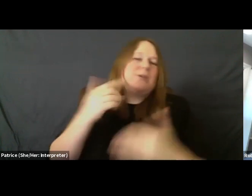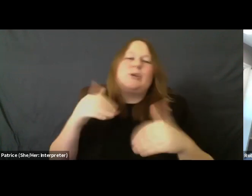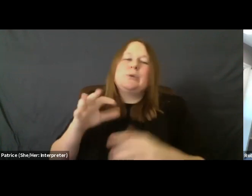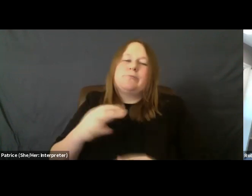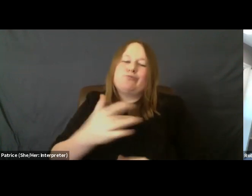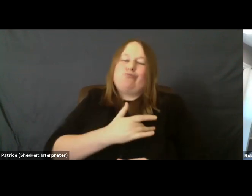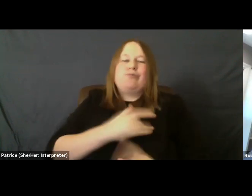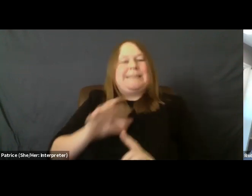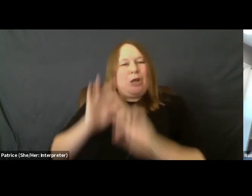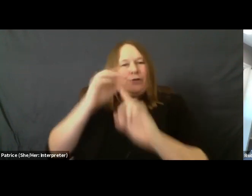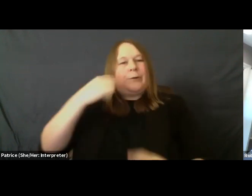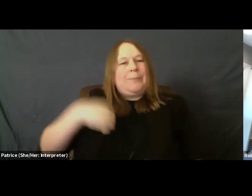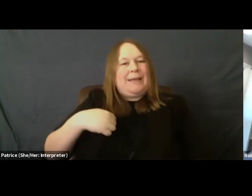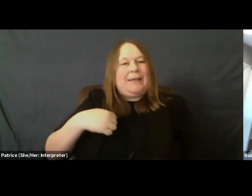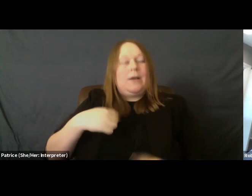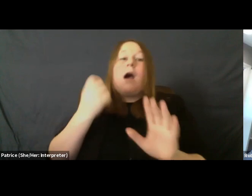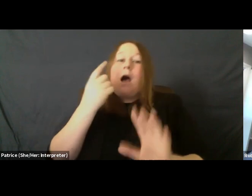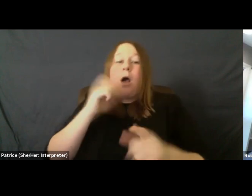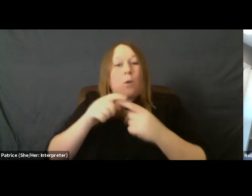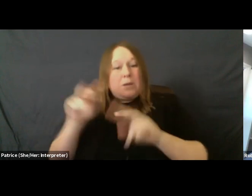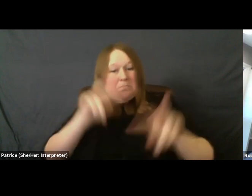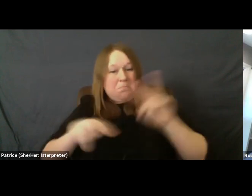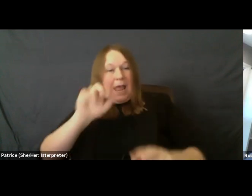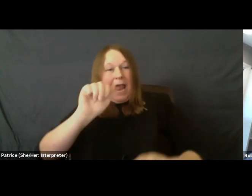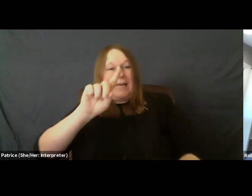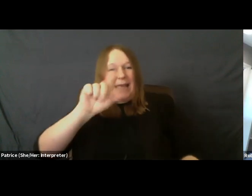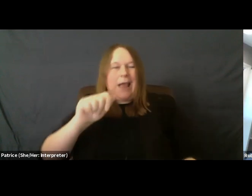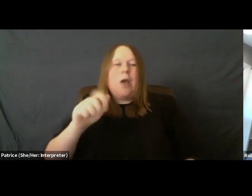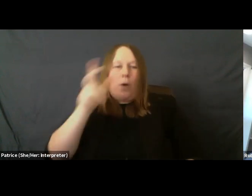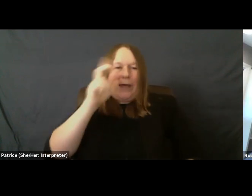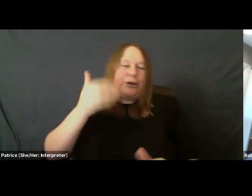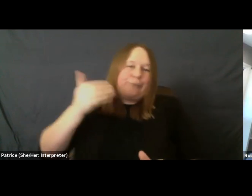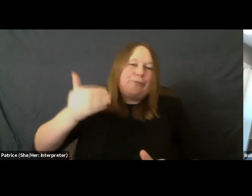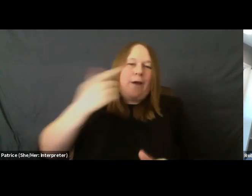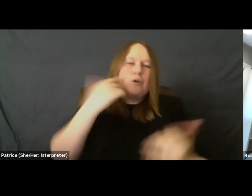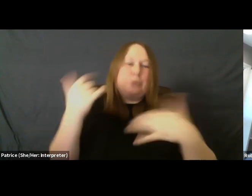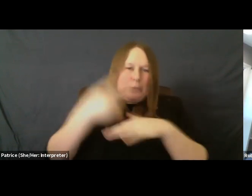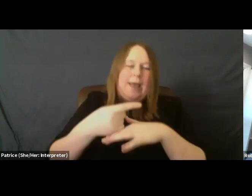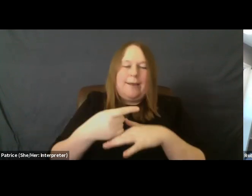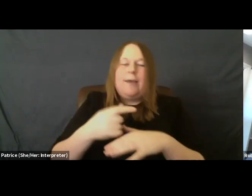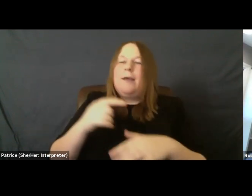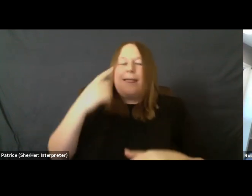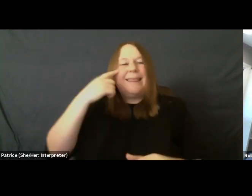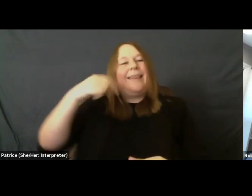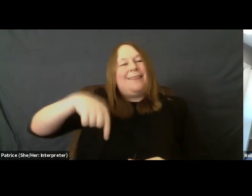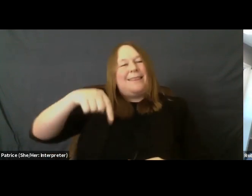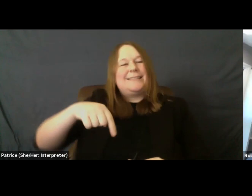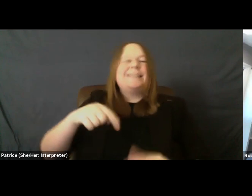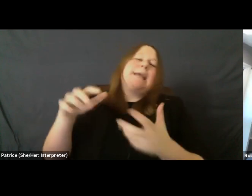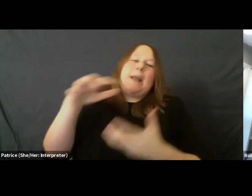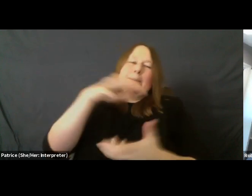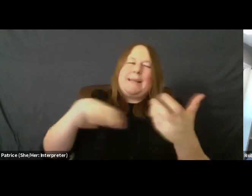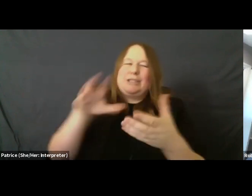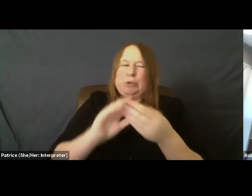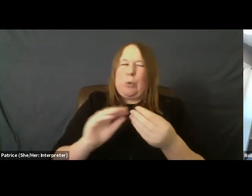for me. When we look at the ADA, as I think we'll hear over the course of the day, I think this is a perhaps a mixed